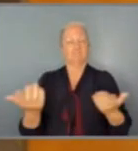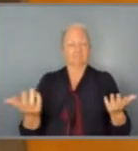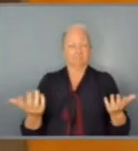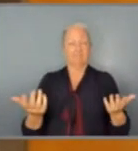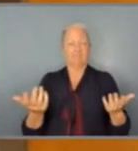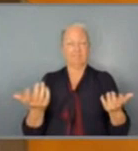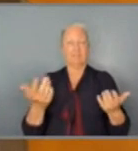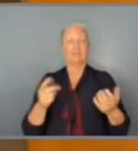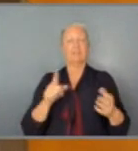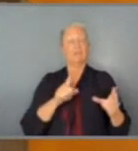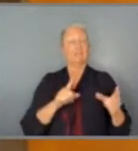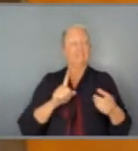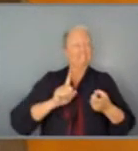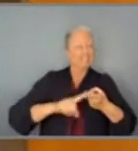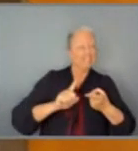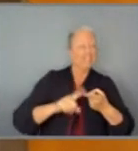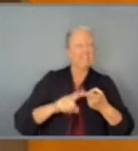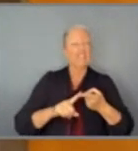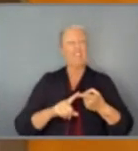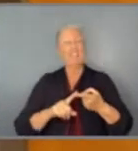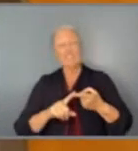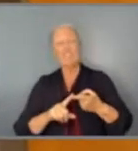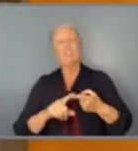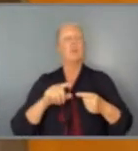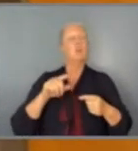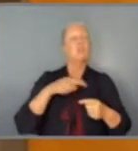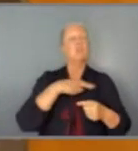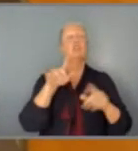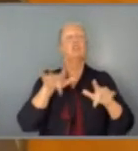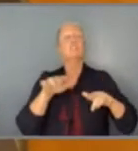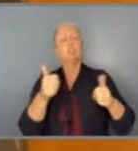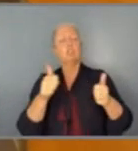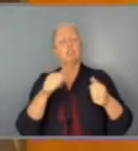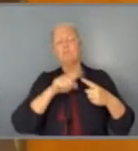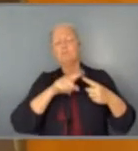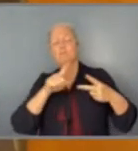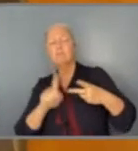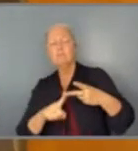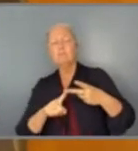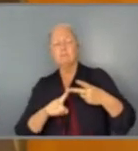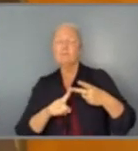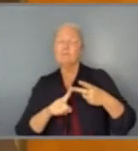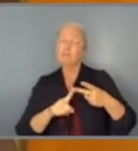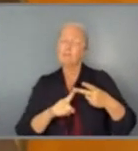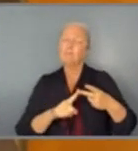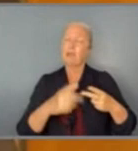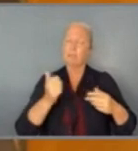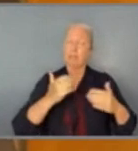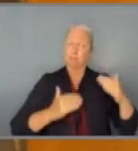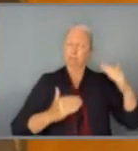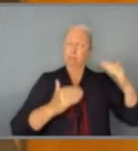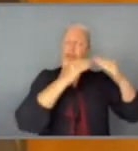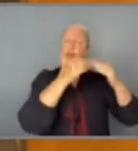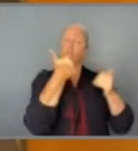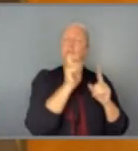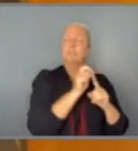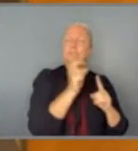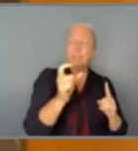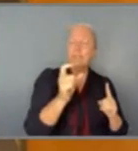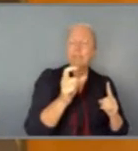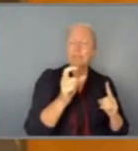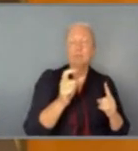and territory, bar one, who are over 90% first dose vaccinations. This is a